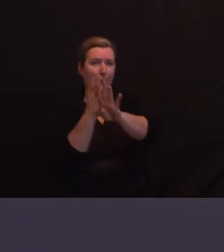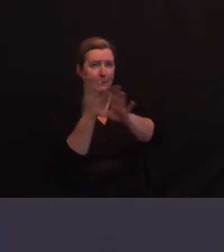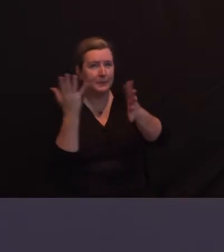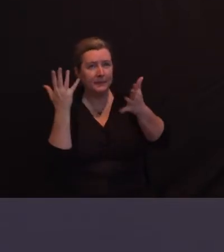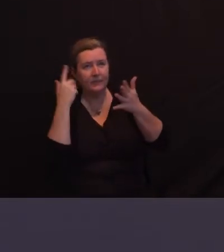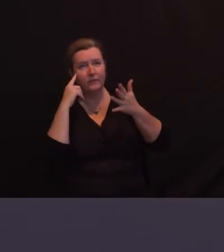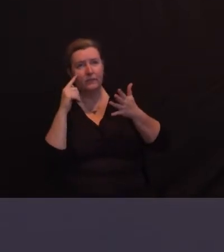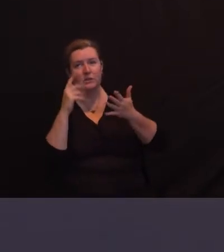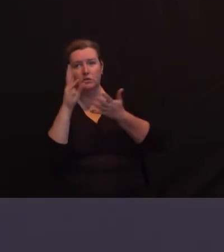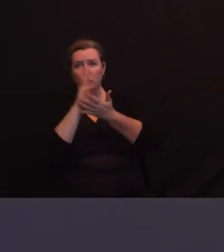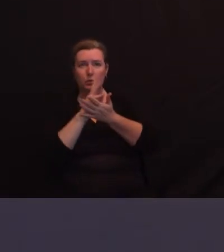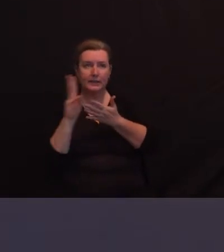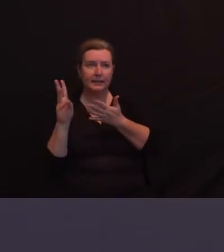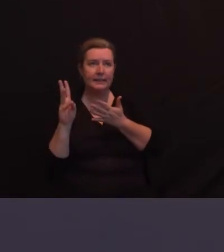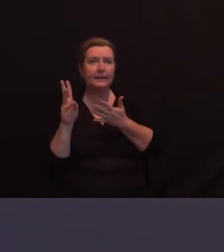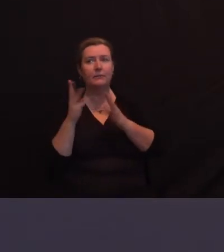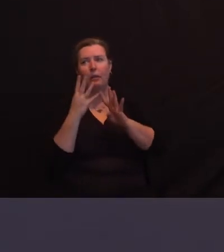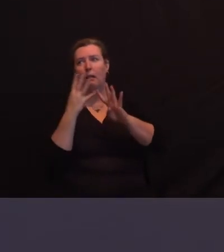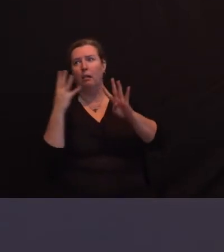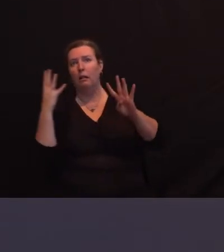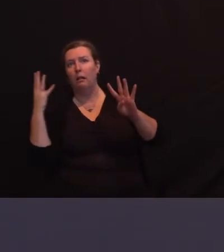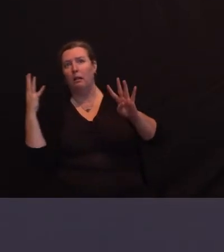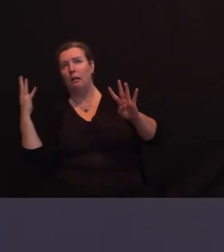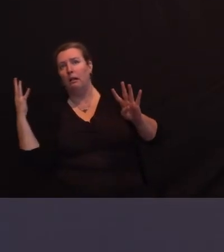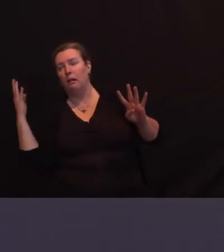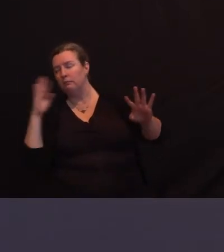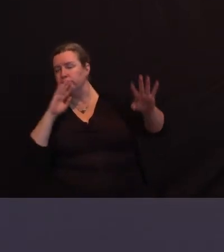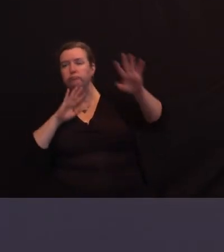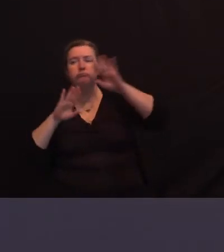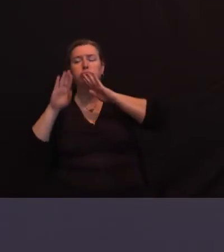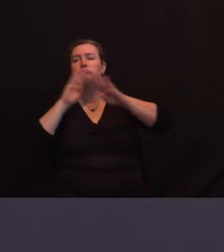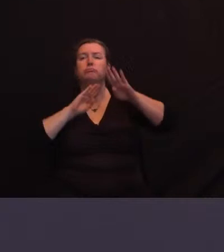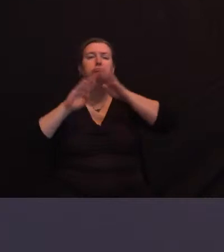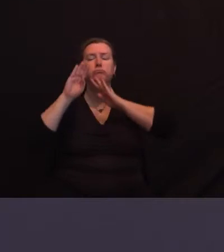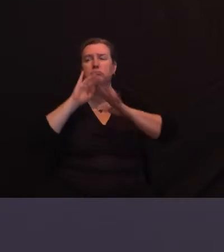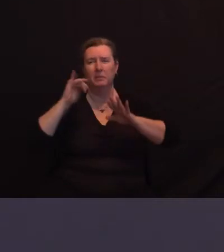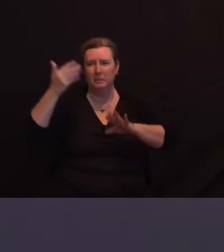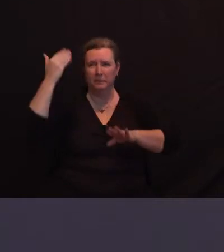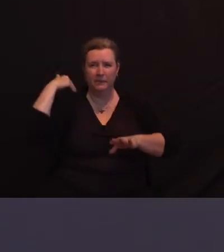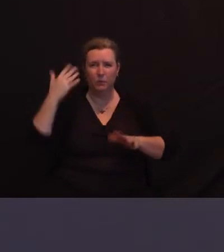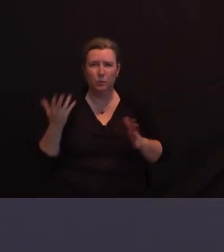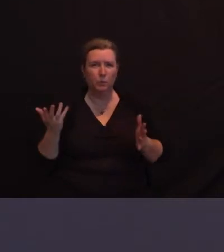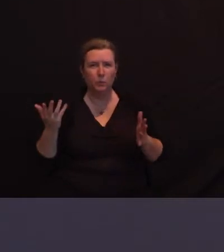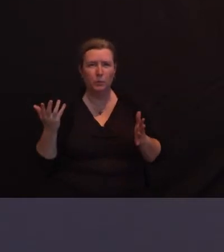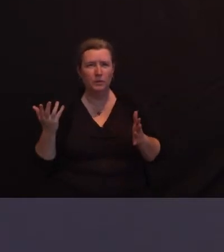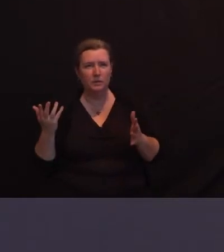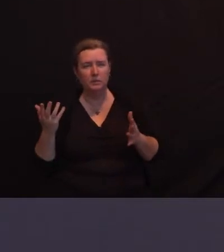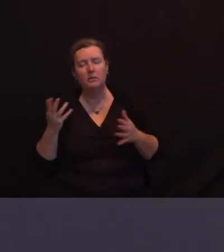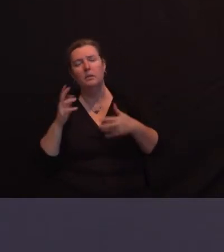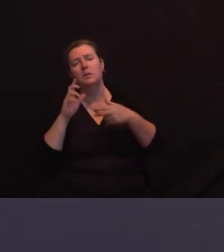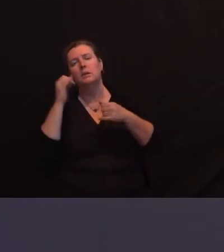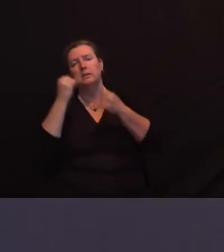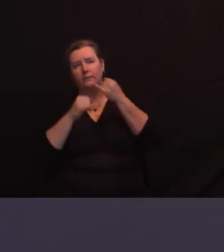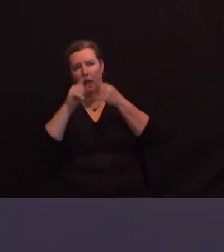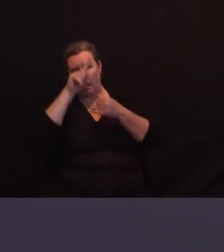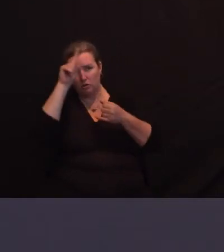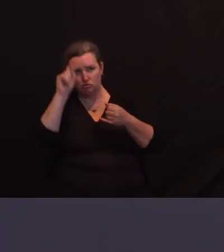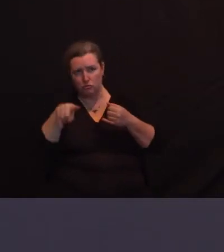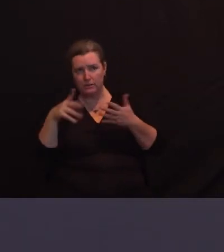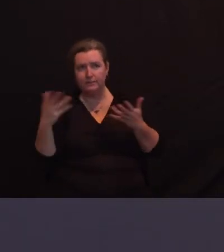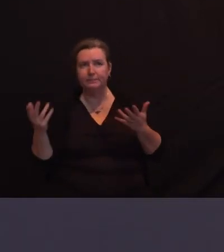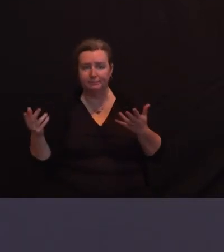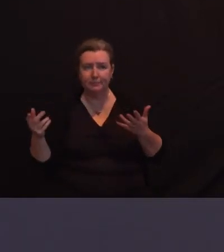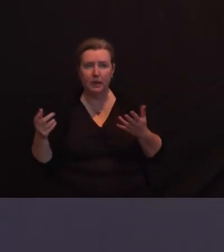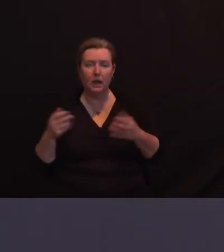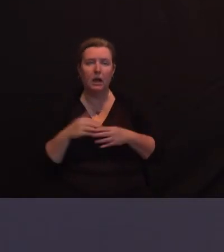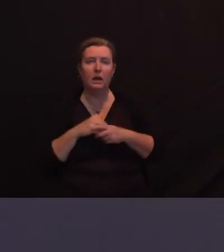because the lines are flooded and they can't make an appointment and whatever? And finally, Governor, you had mentioned that all scenarios regarding